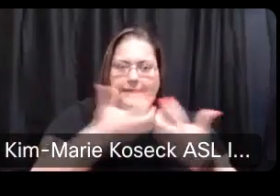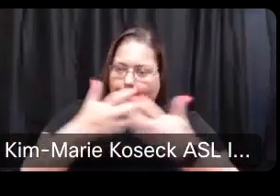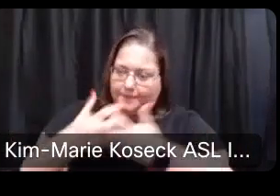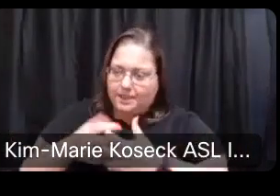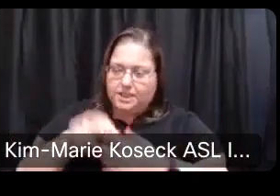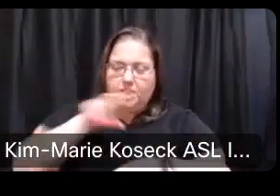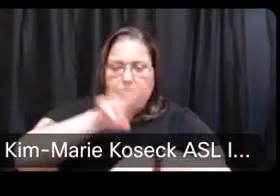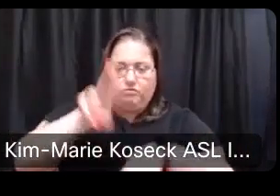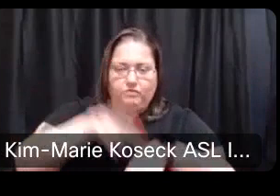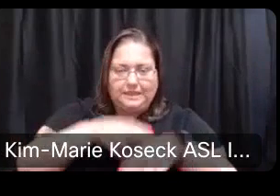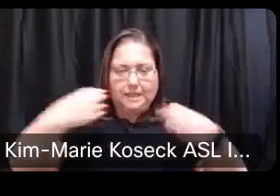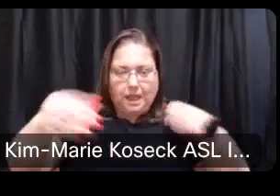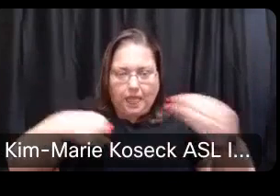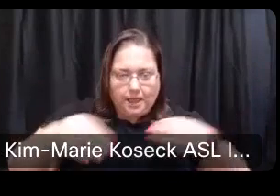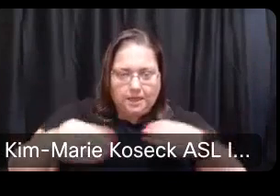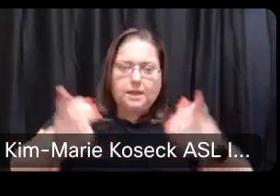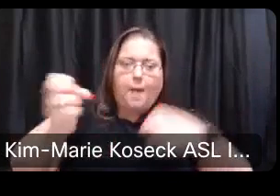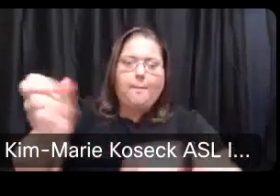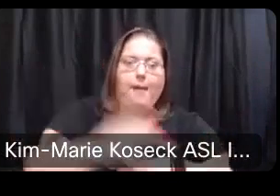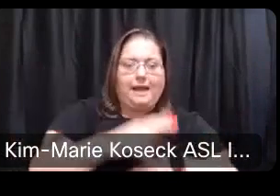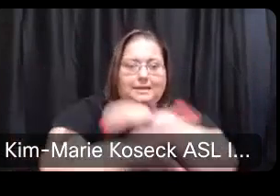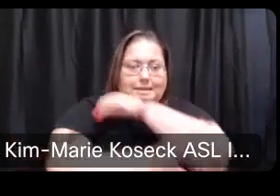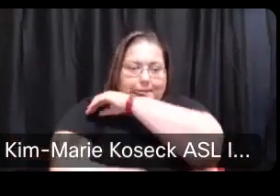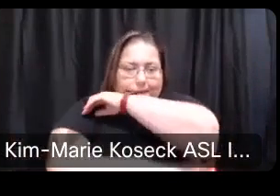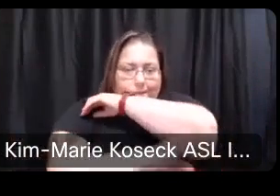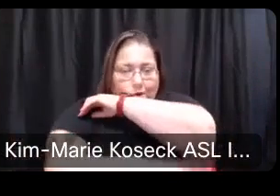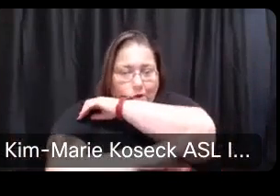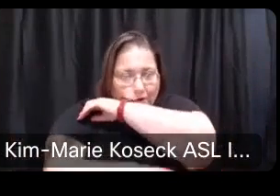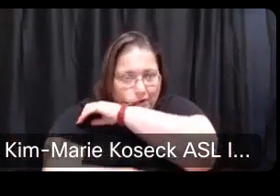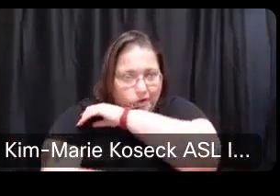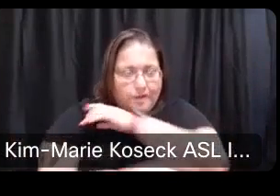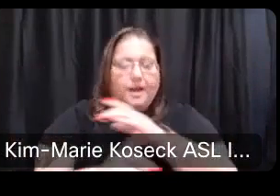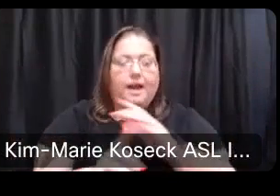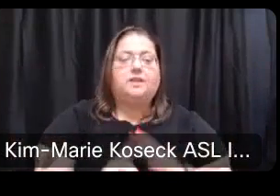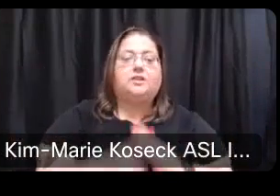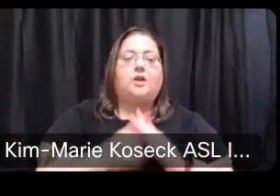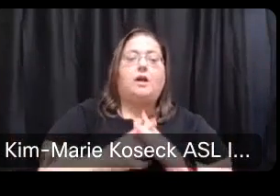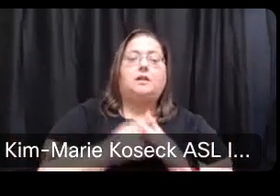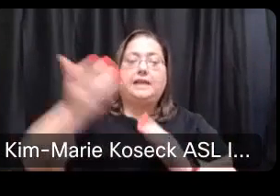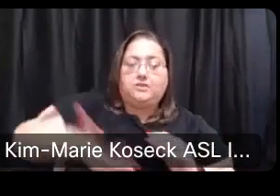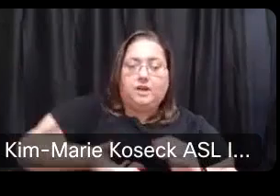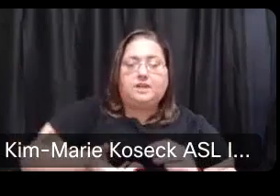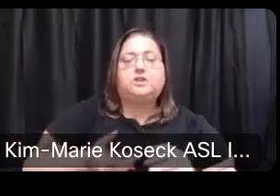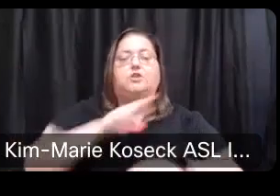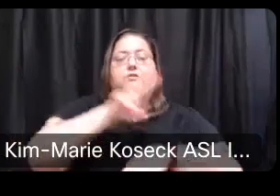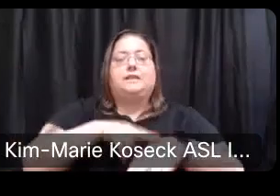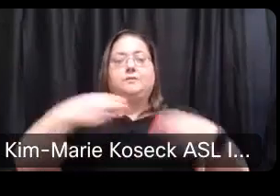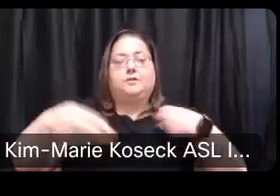resilience, we recommend that you come back in September and attend our Introduction to Resilience